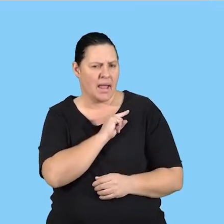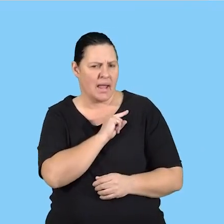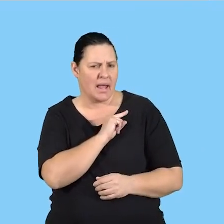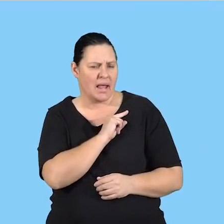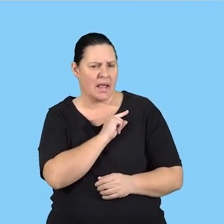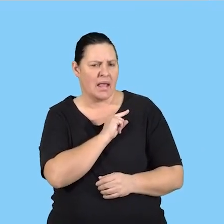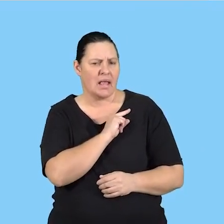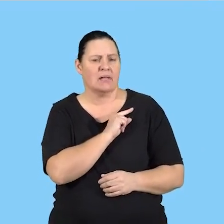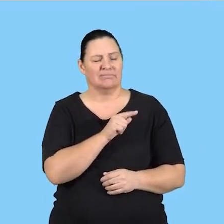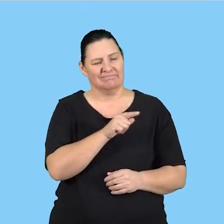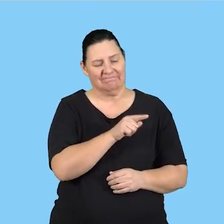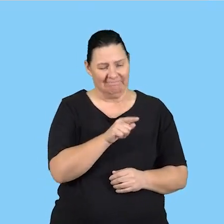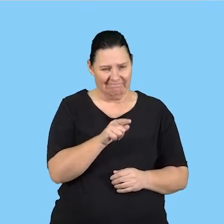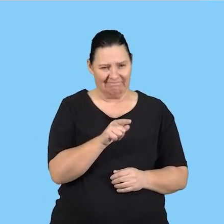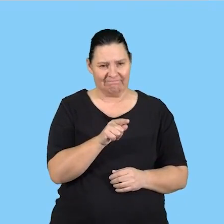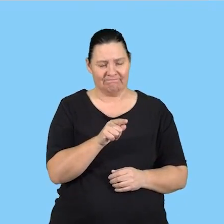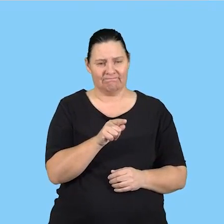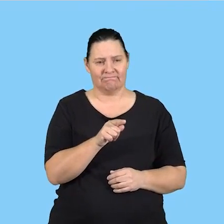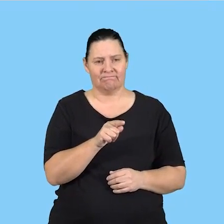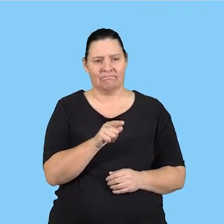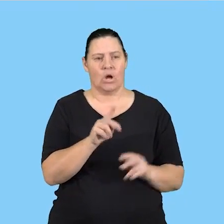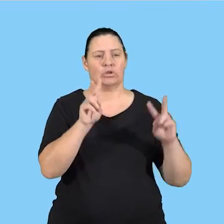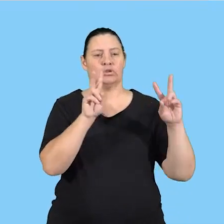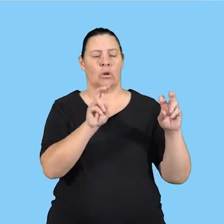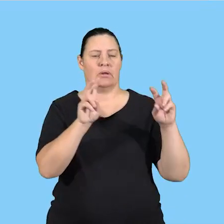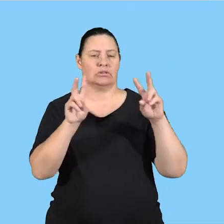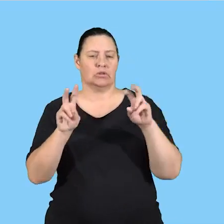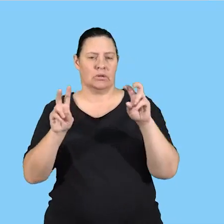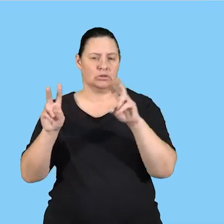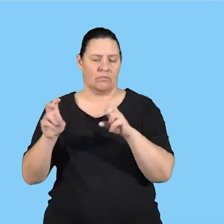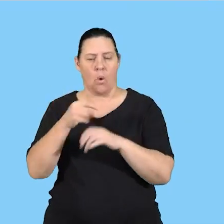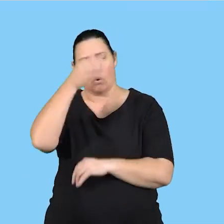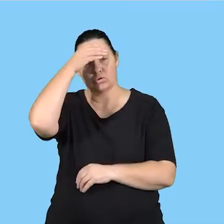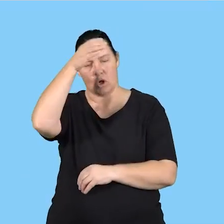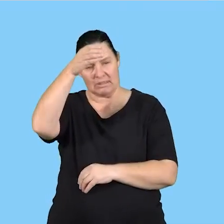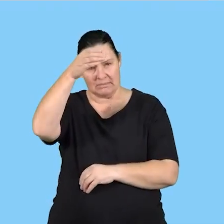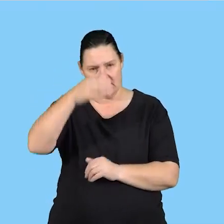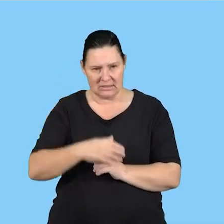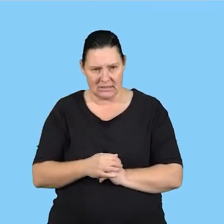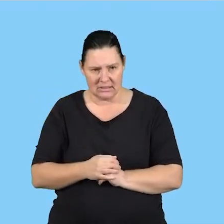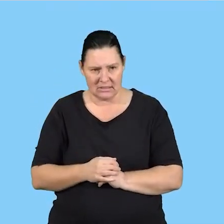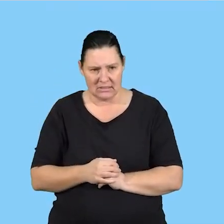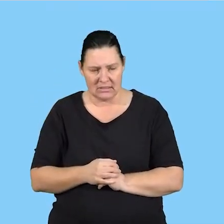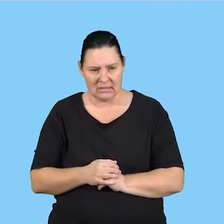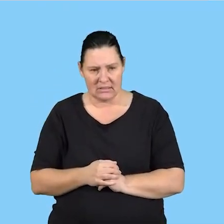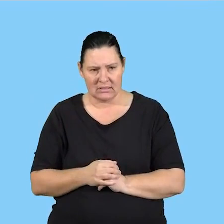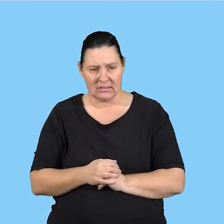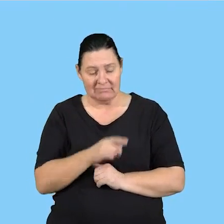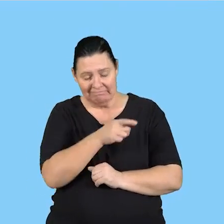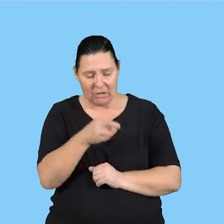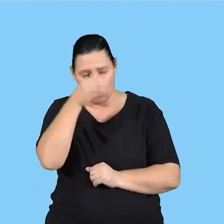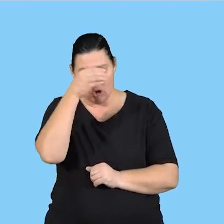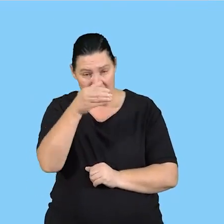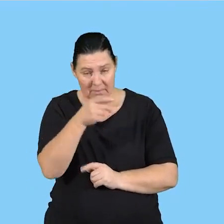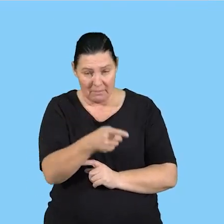that these are only the topics or the concepts, let me put it that way. These are